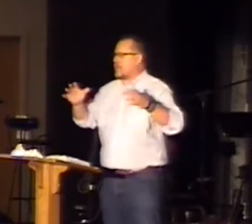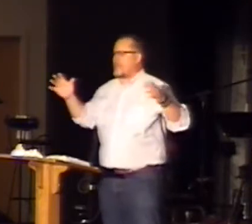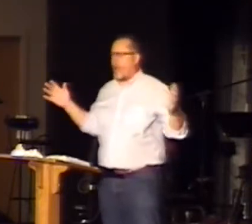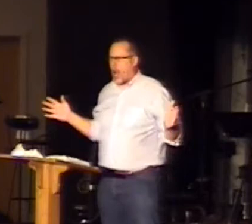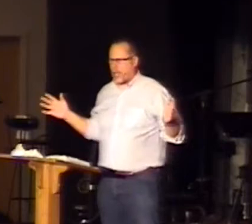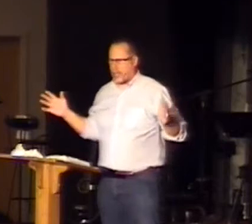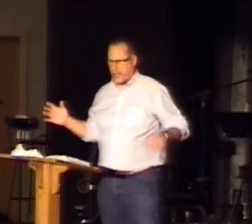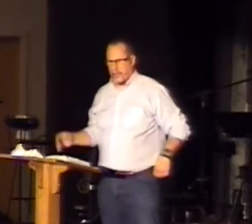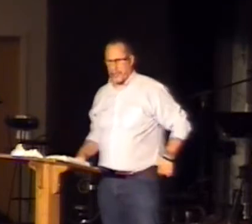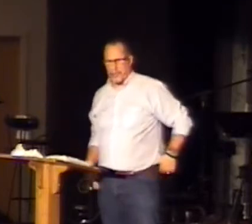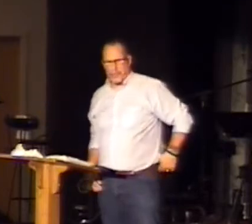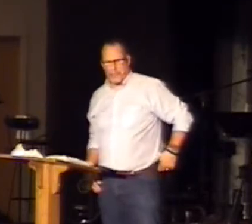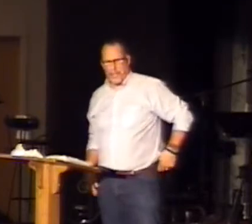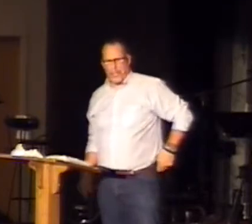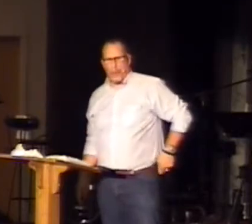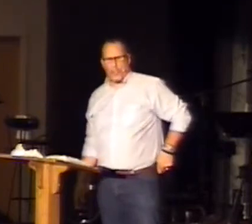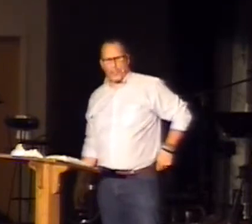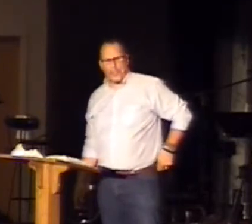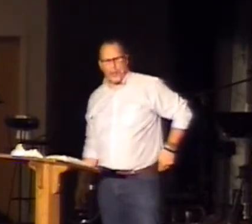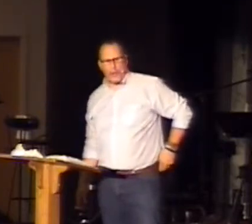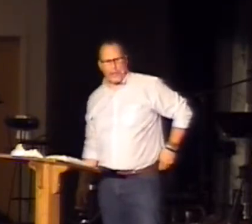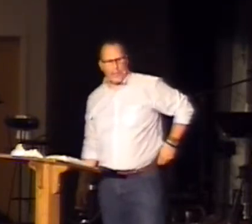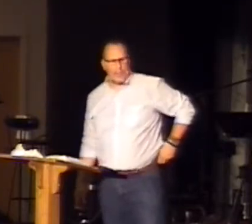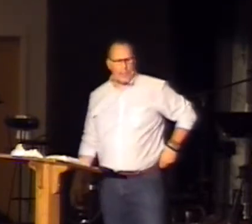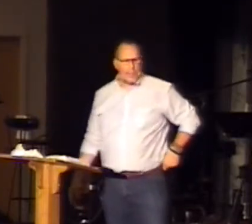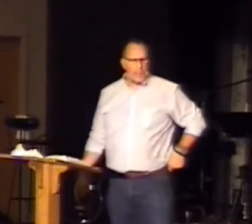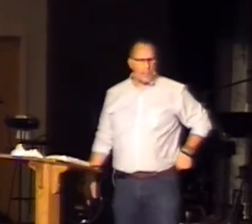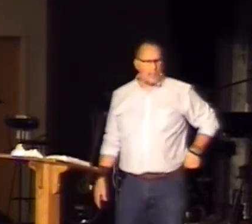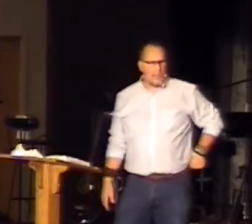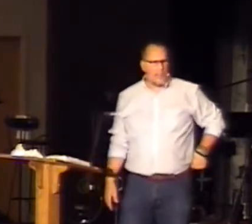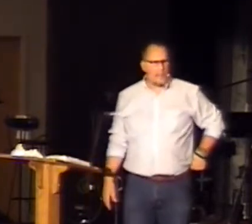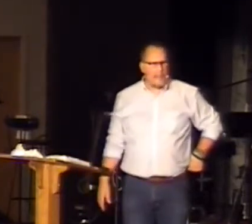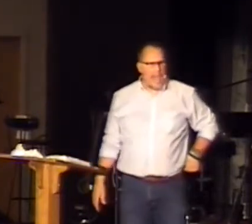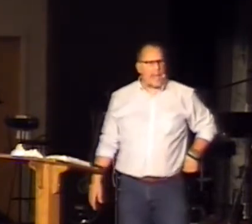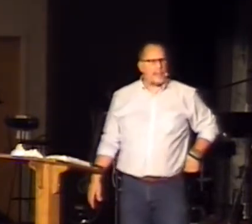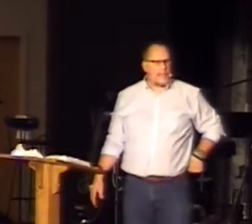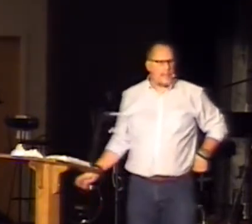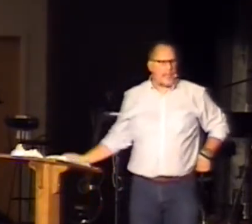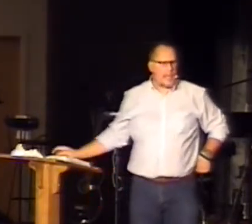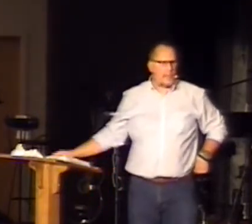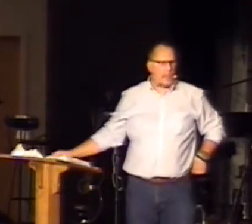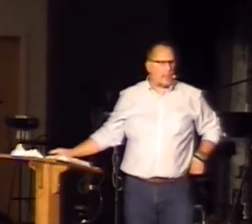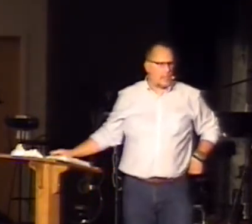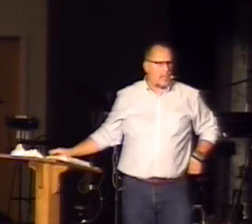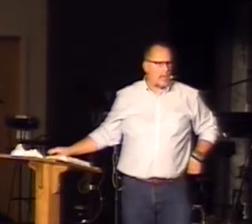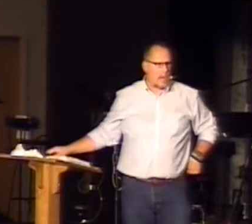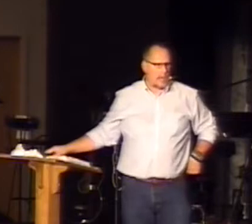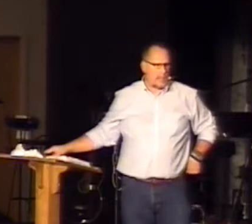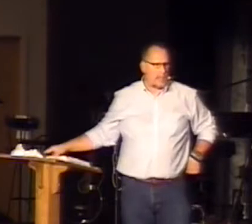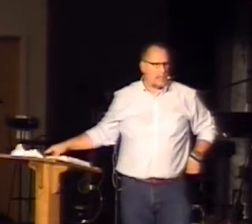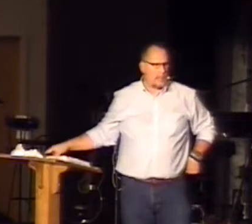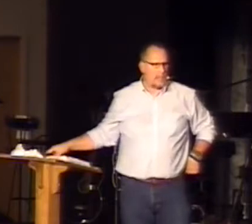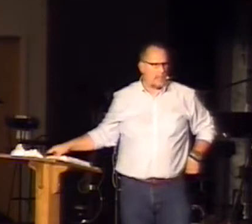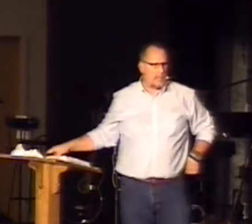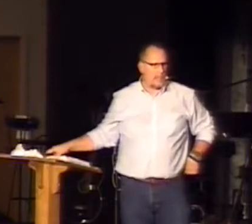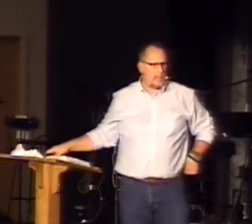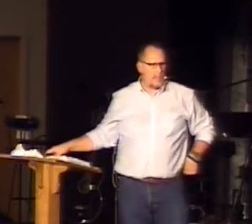came through the ark? Guess what was preserved? Man's evil heart.